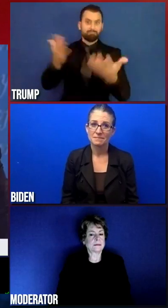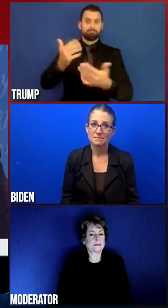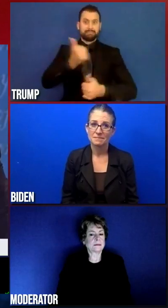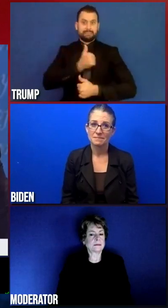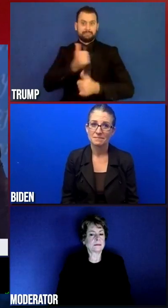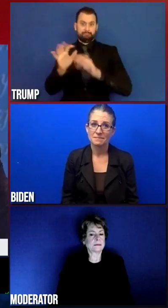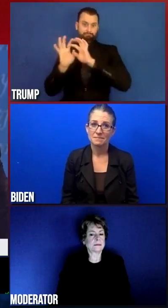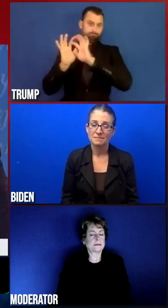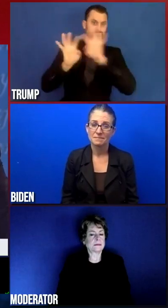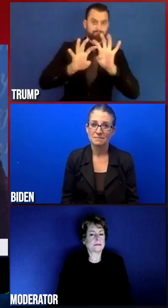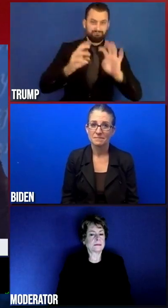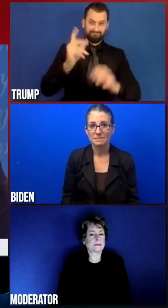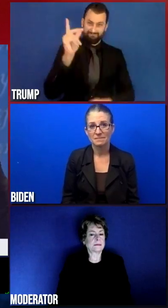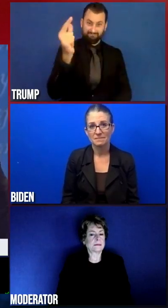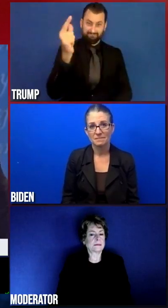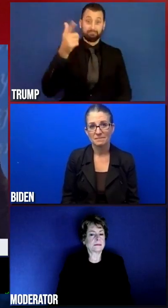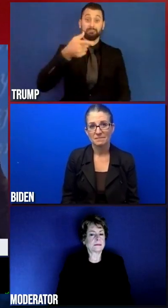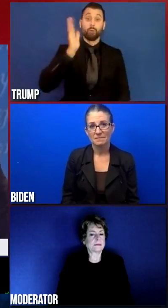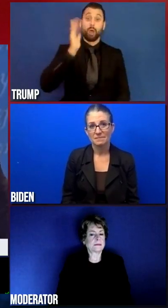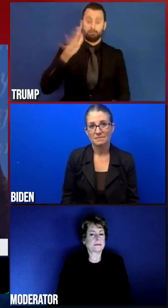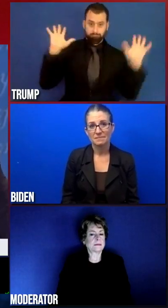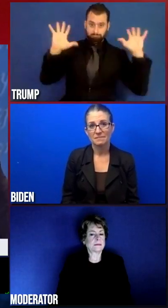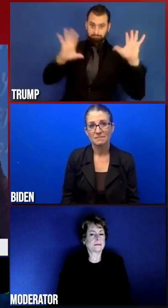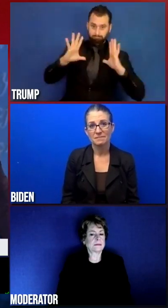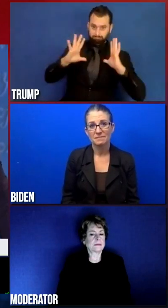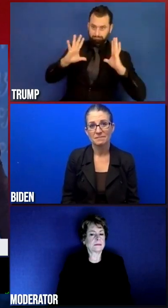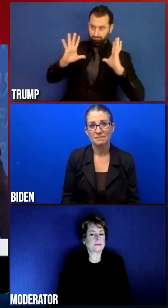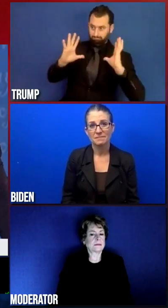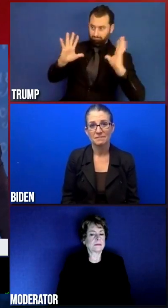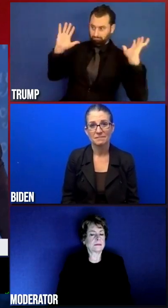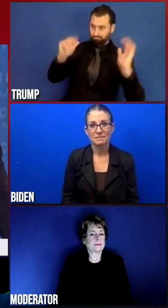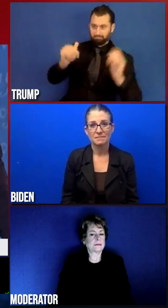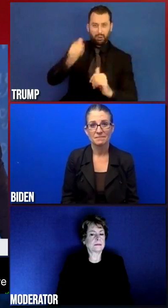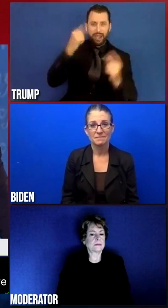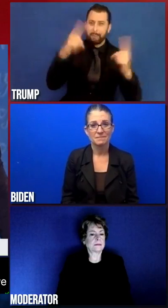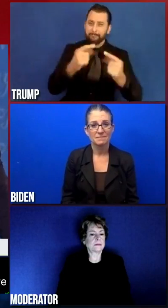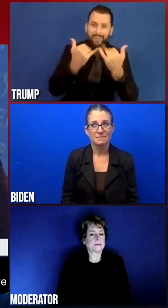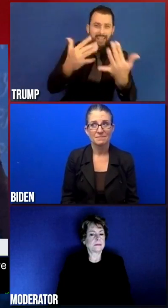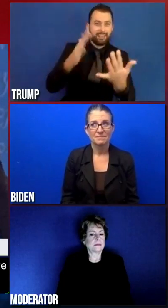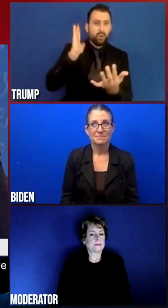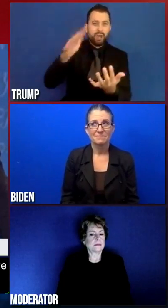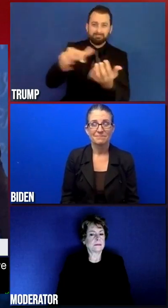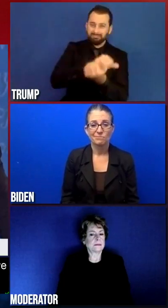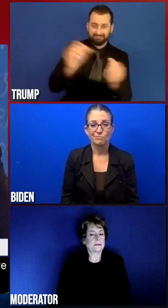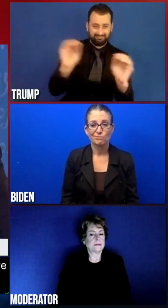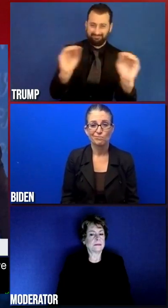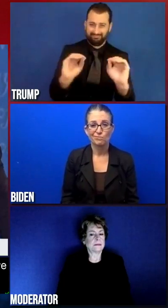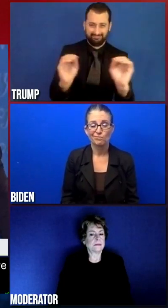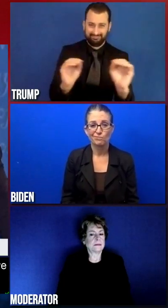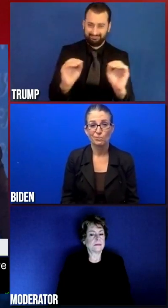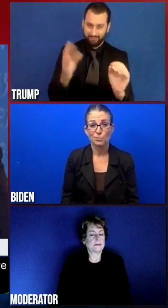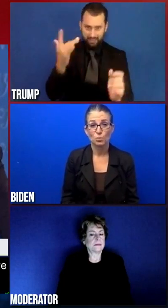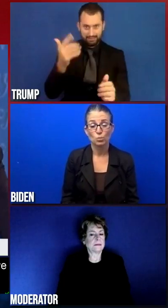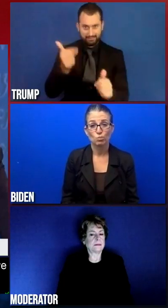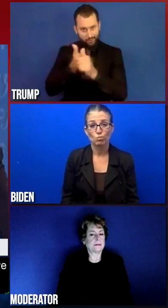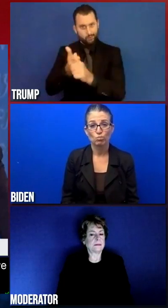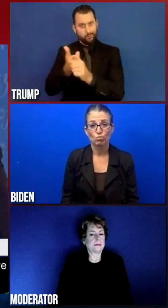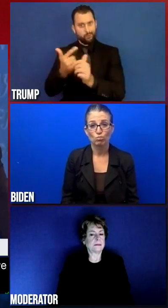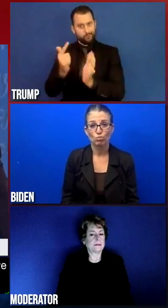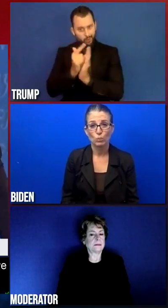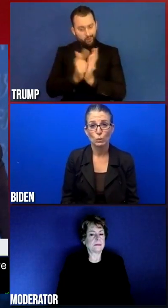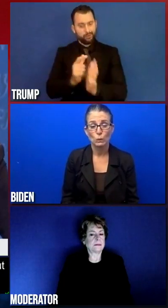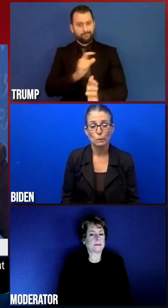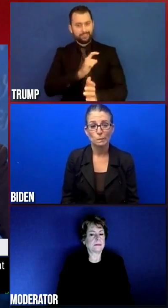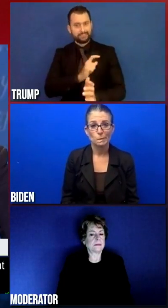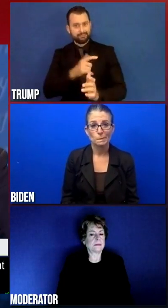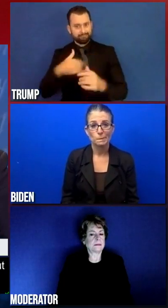Joe, because we believe in law and order, but you don't. The top 10 cities and just about the top 40 cities are run